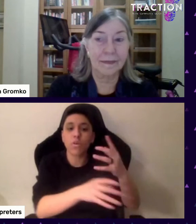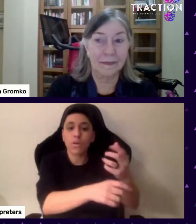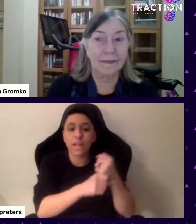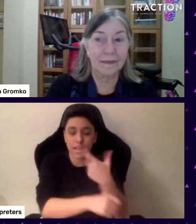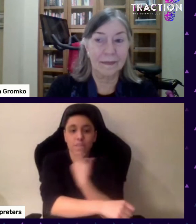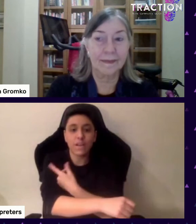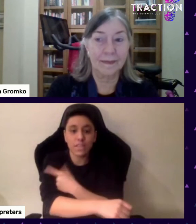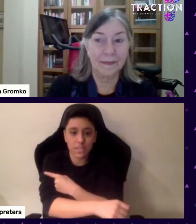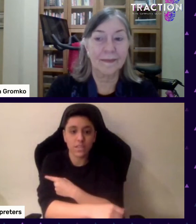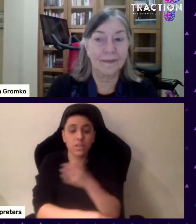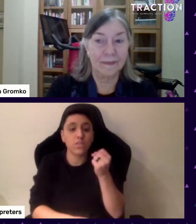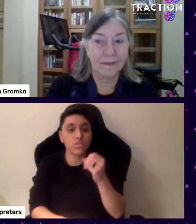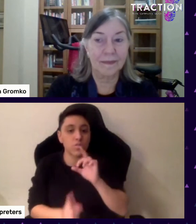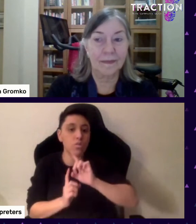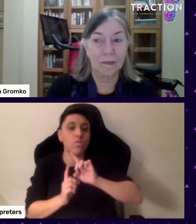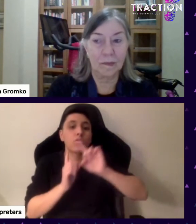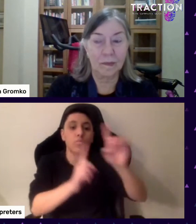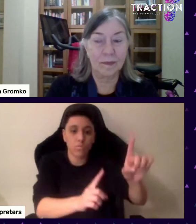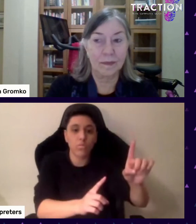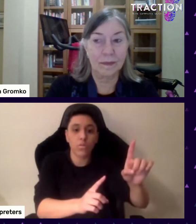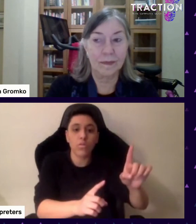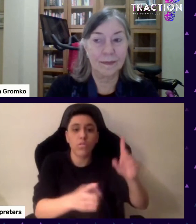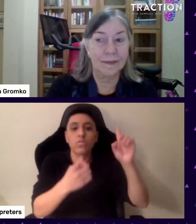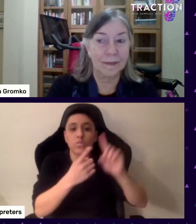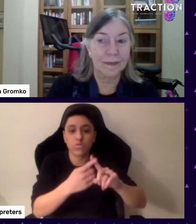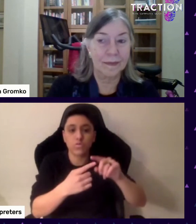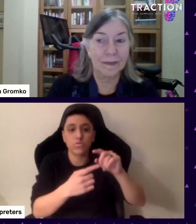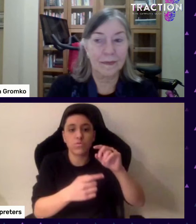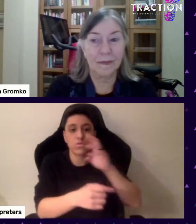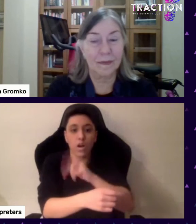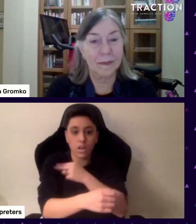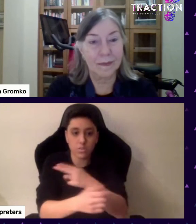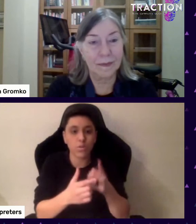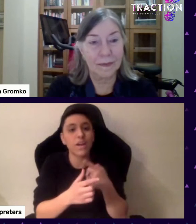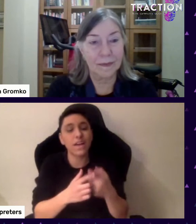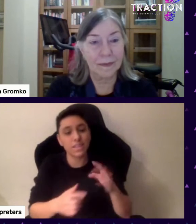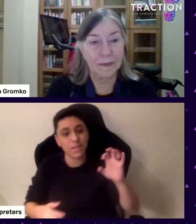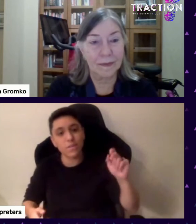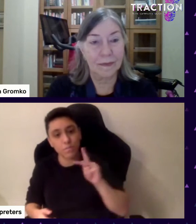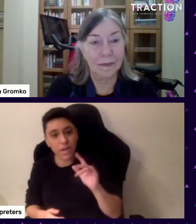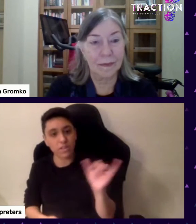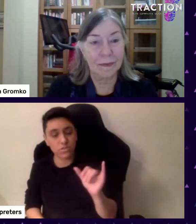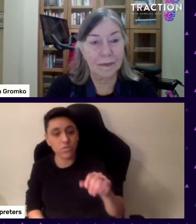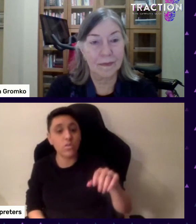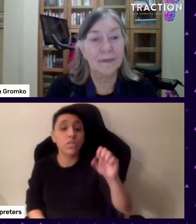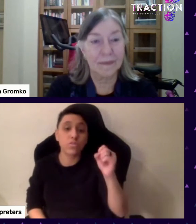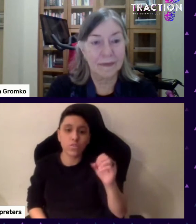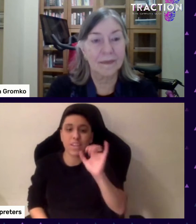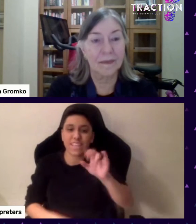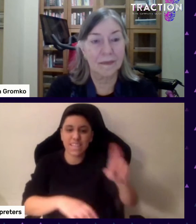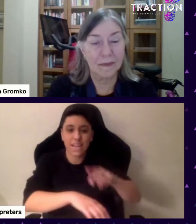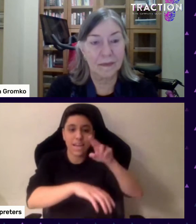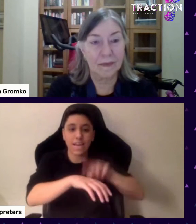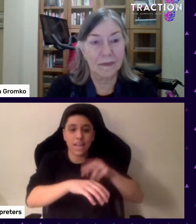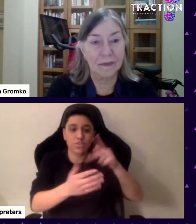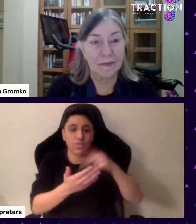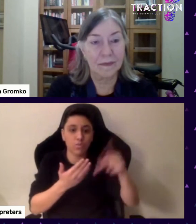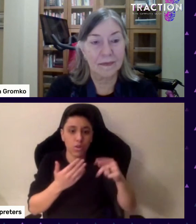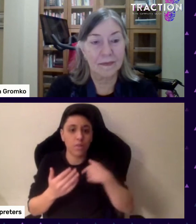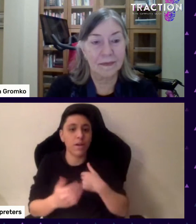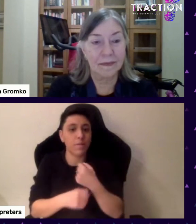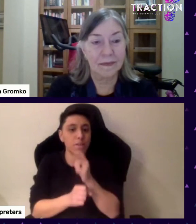and they'll bring you back, which I thought was incredibly generous of them. And it's a national program. I checked to make sure it wasn't just